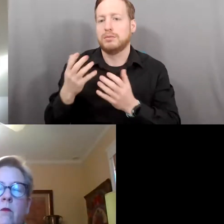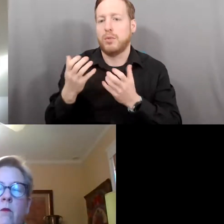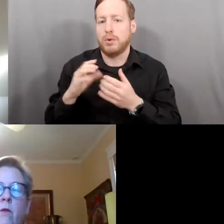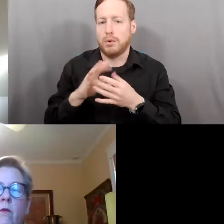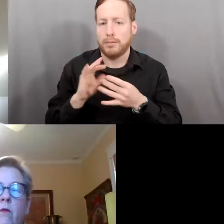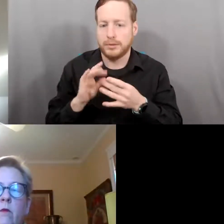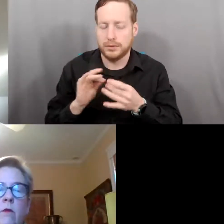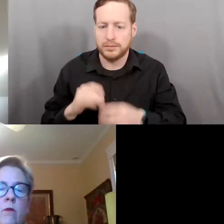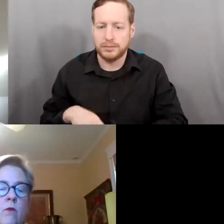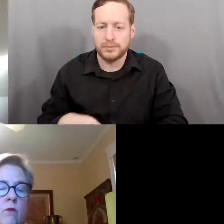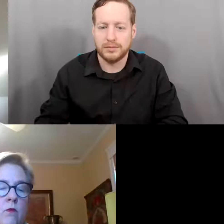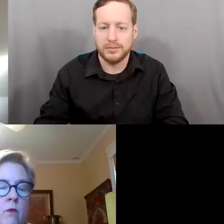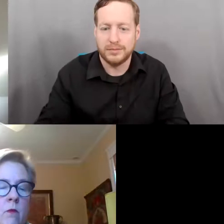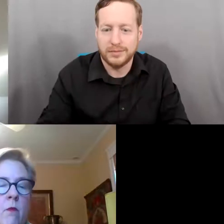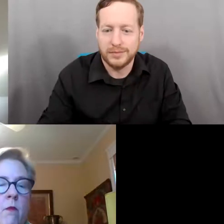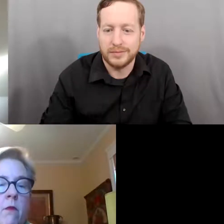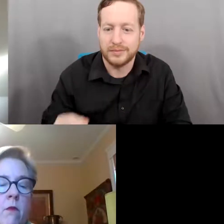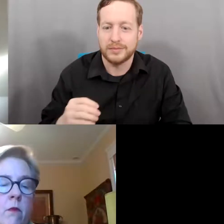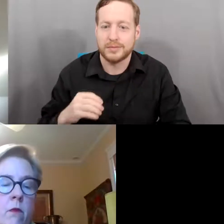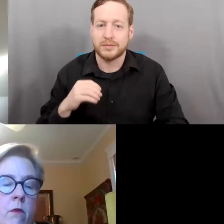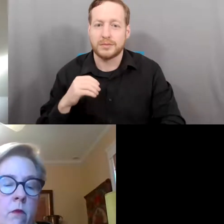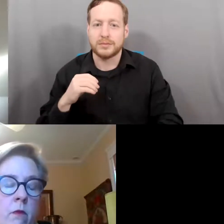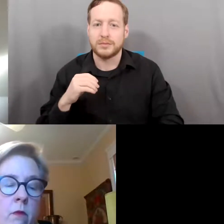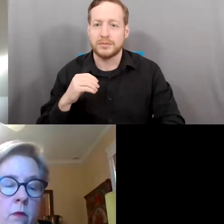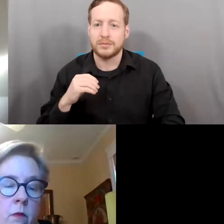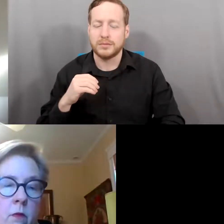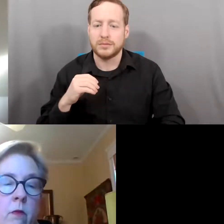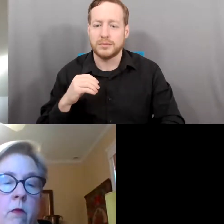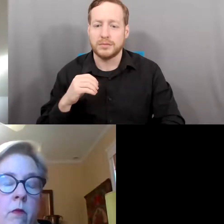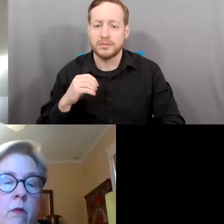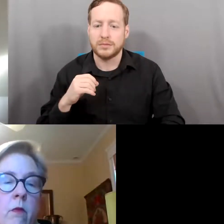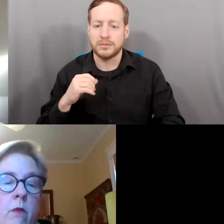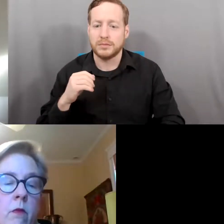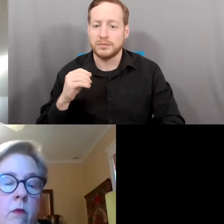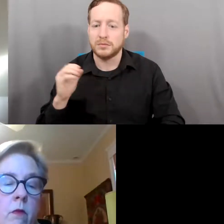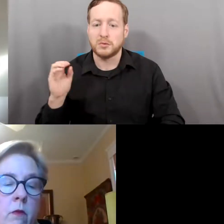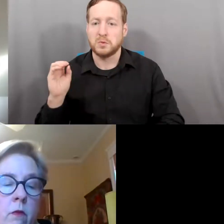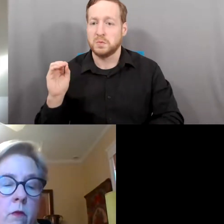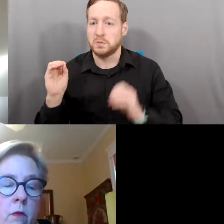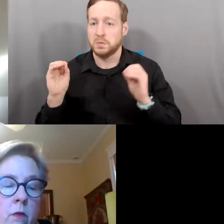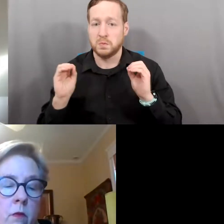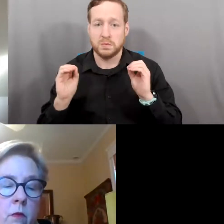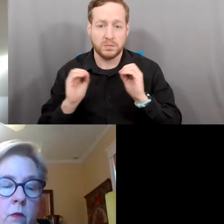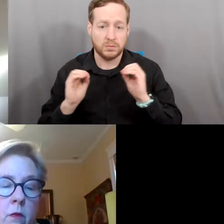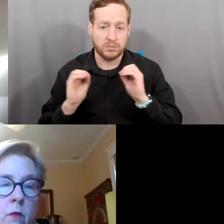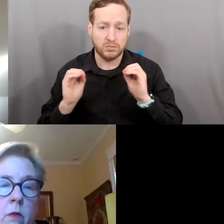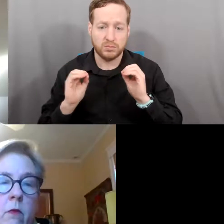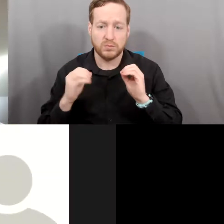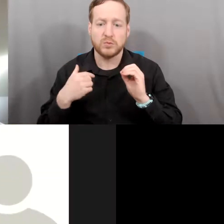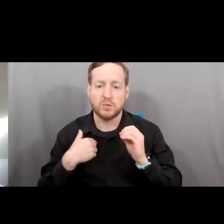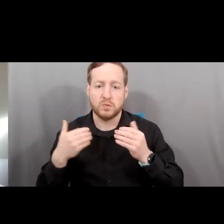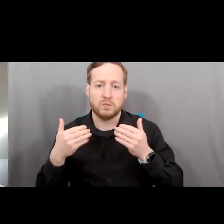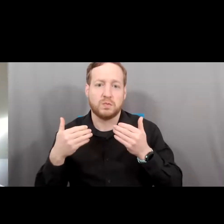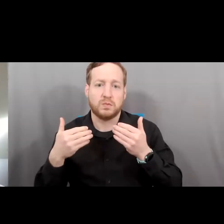And if you want to make a comment, please write it in the chat asking to make a comment and I'll recognize you. I'm